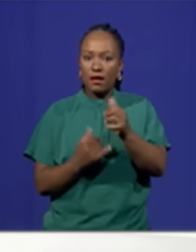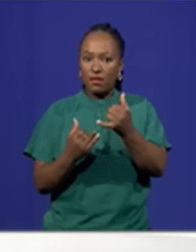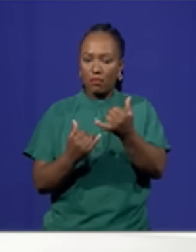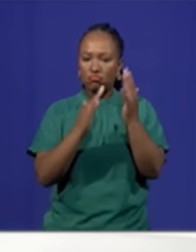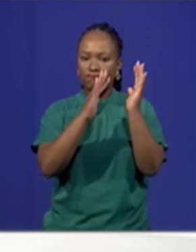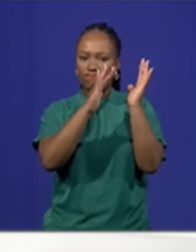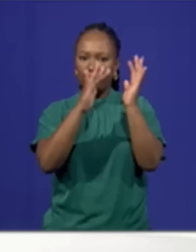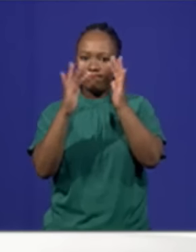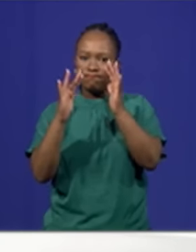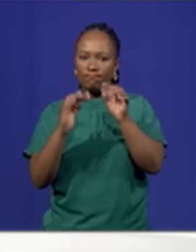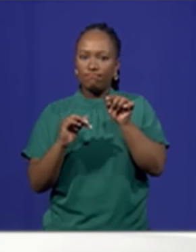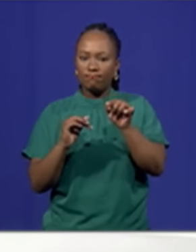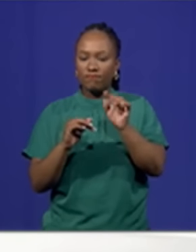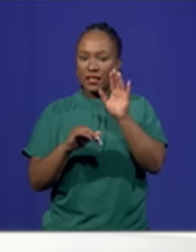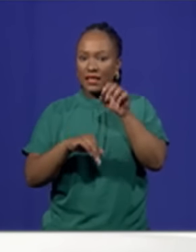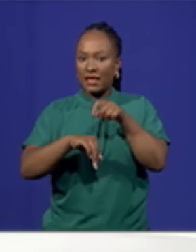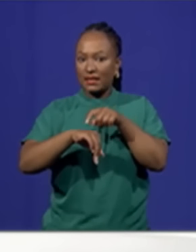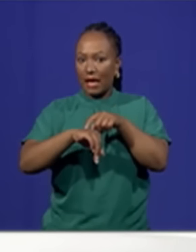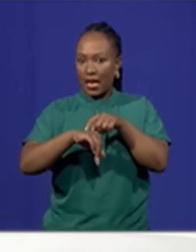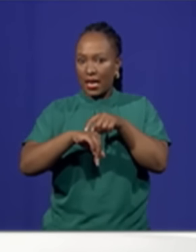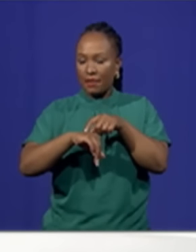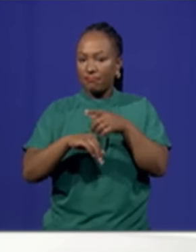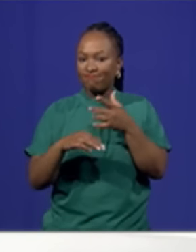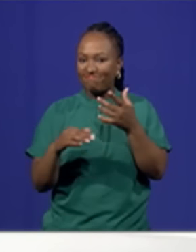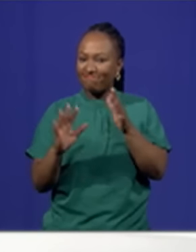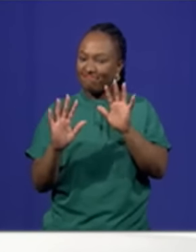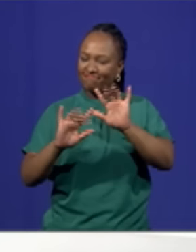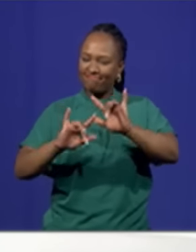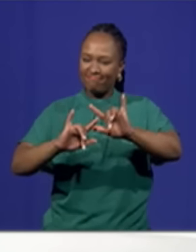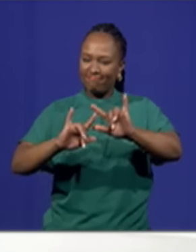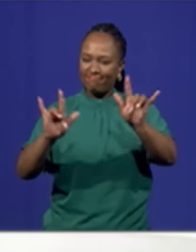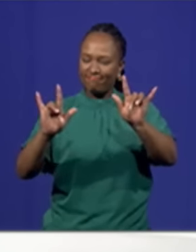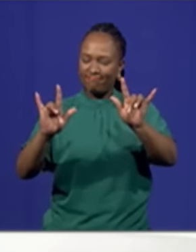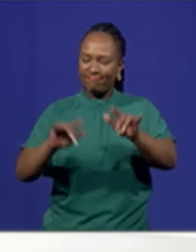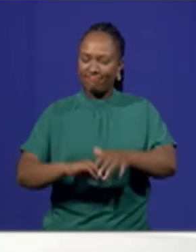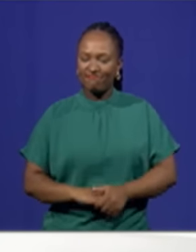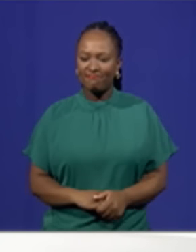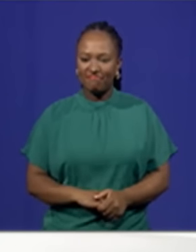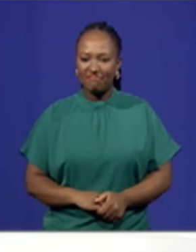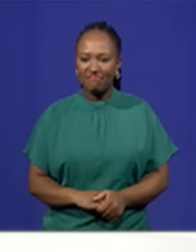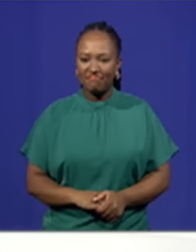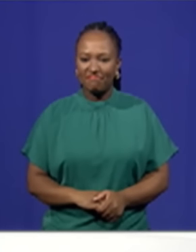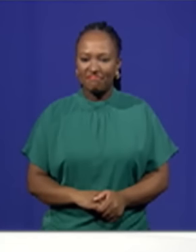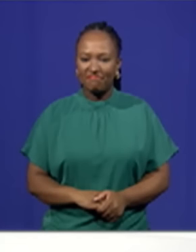ponelopele ya maemo a bosa go fitlha gape re kopana mo nakong e tlang. Phiri o rile ga bosegagwe.